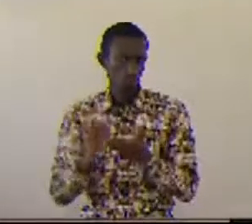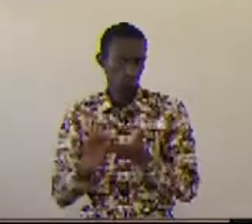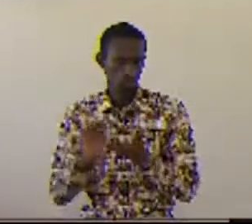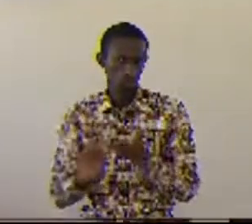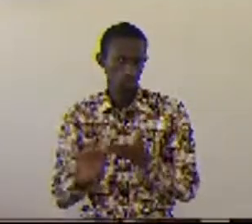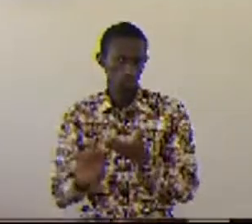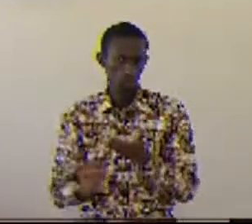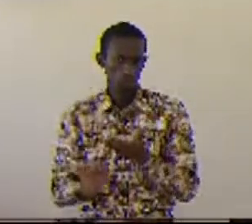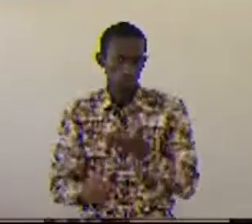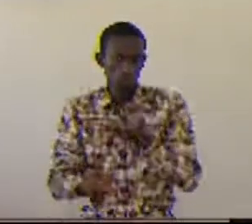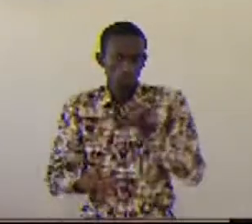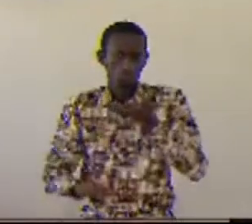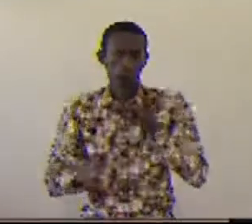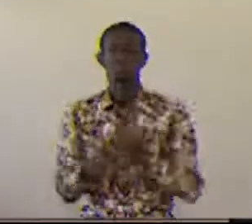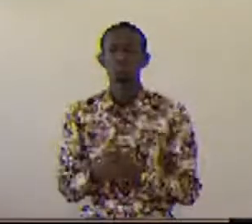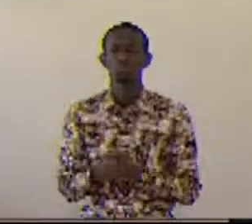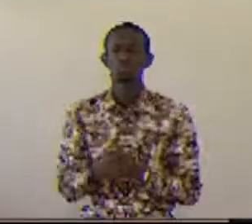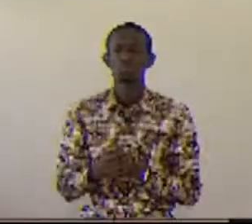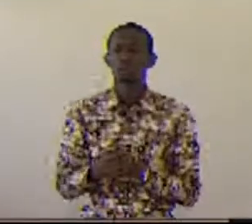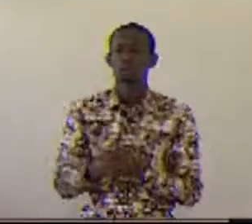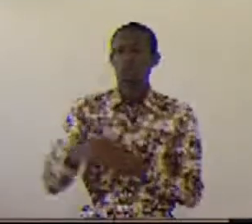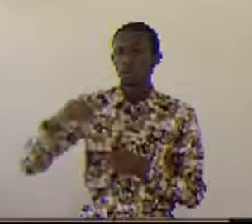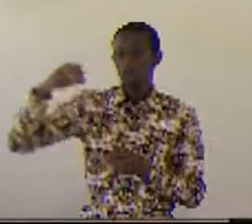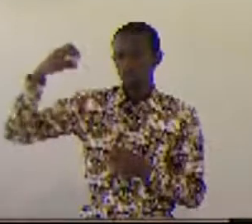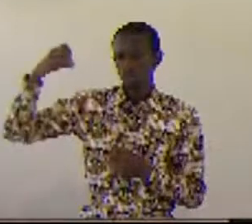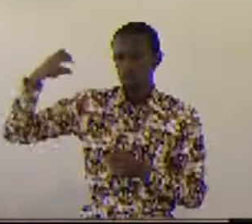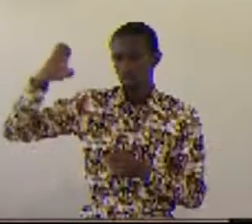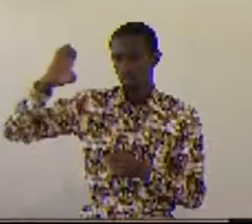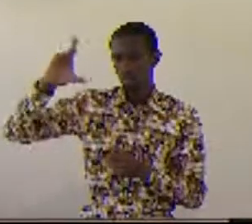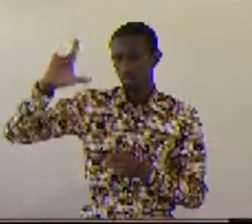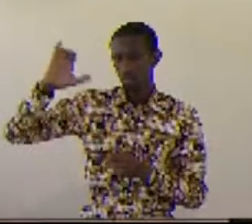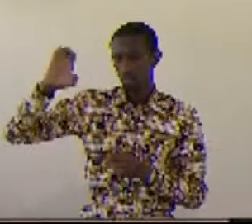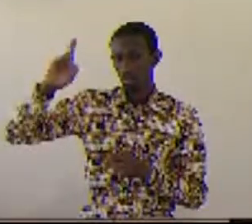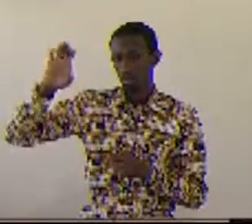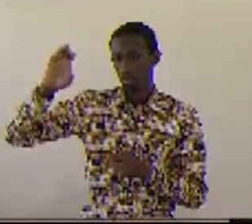remember, the atomic radius, how does it change? Down